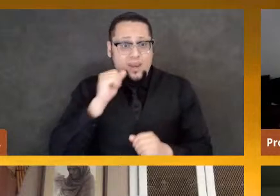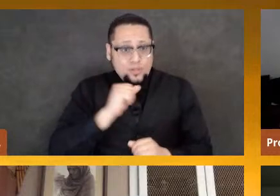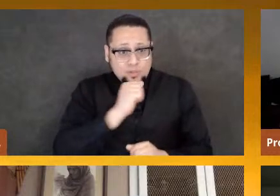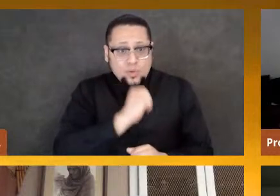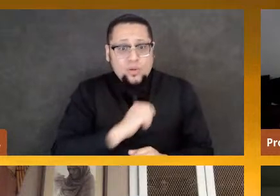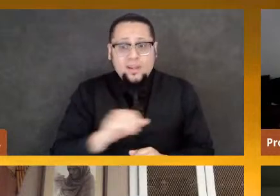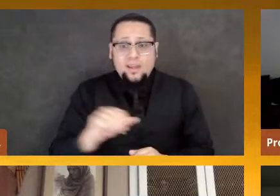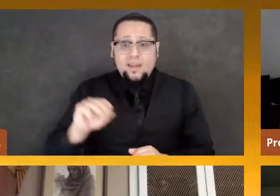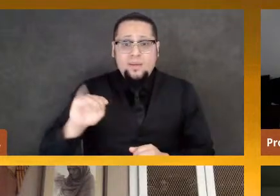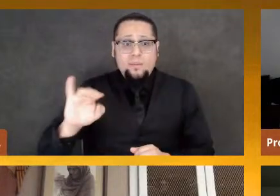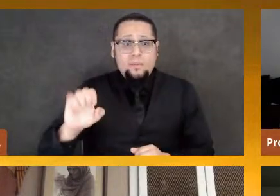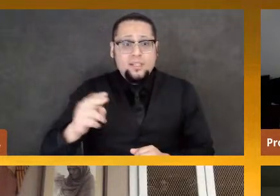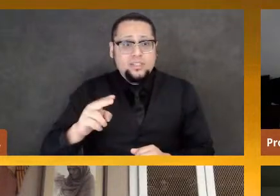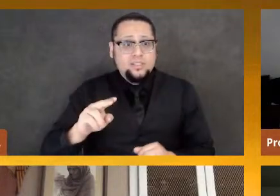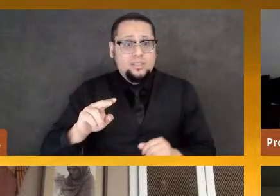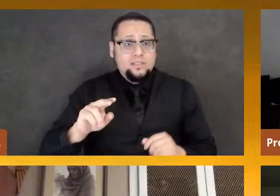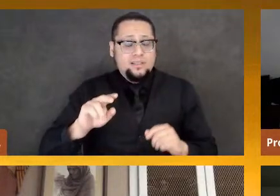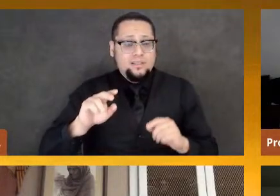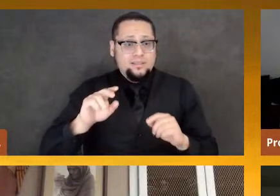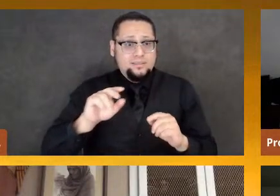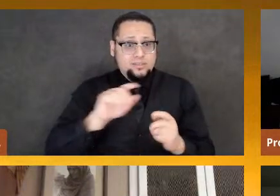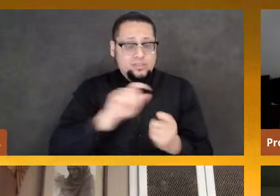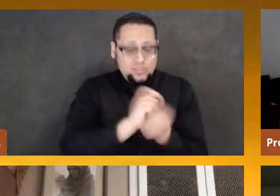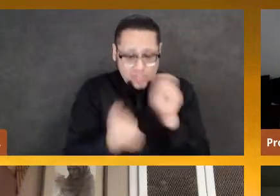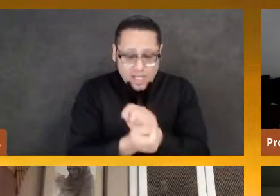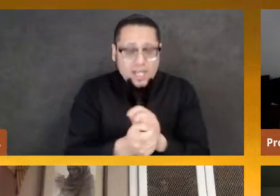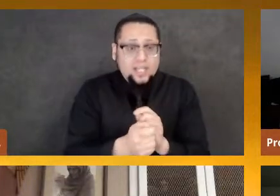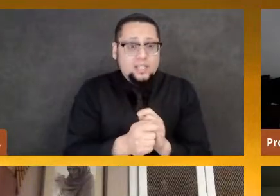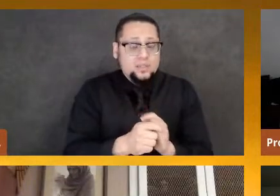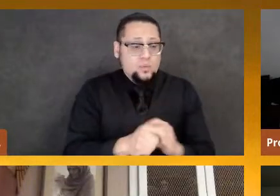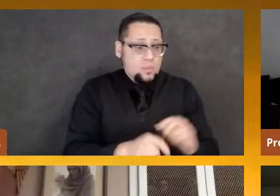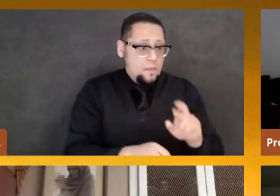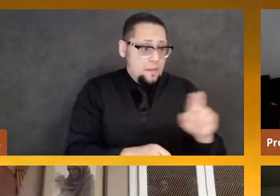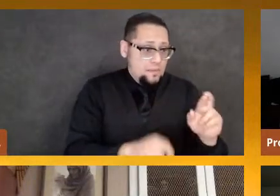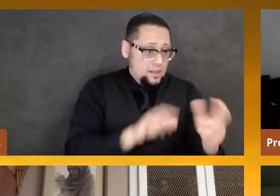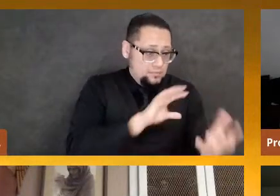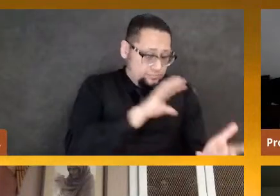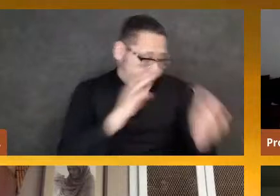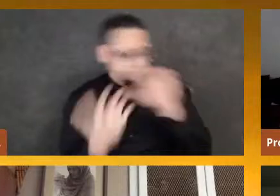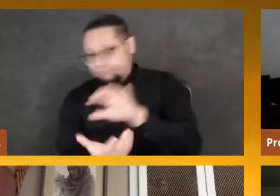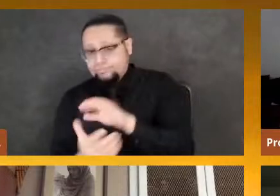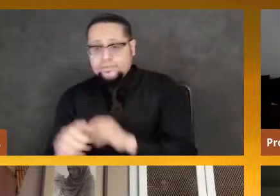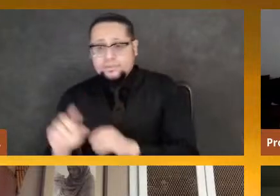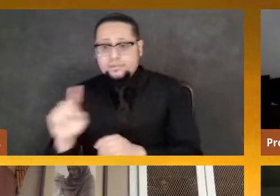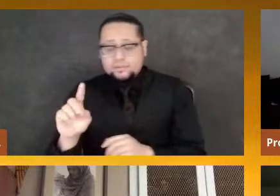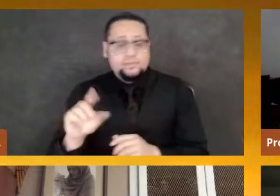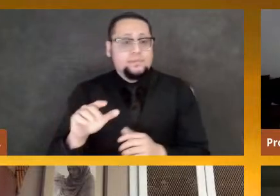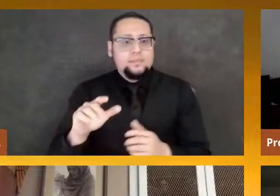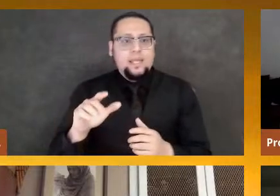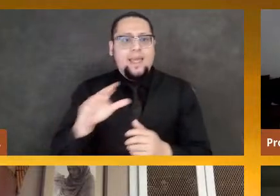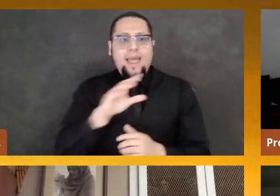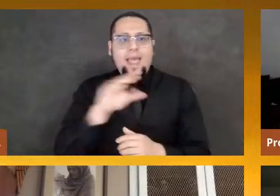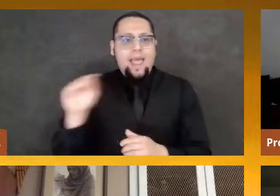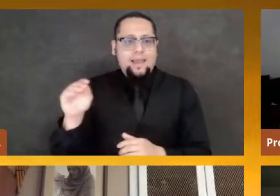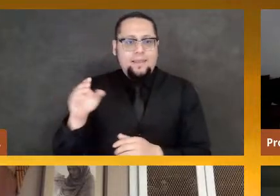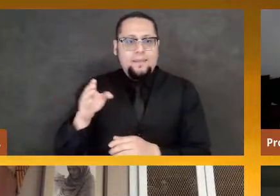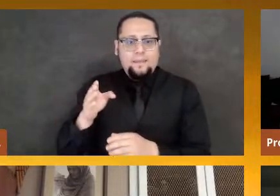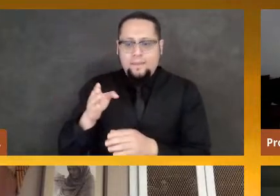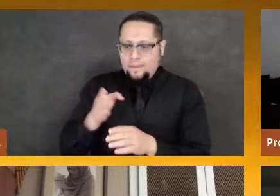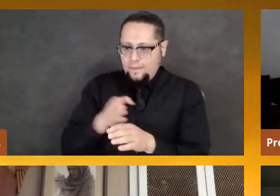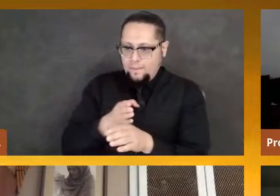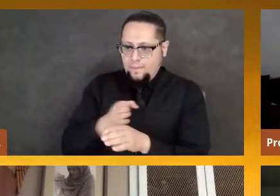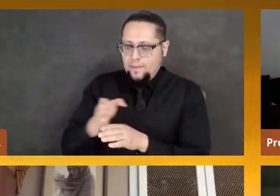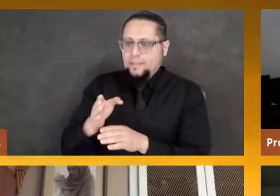Michigan and by mainstream media, be referred to as something else, was